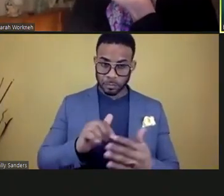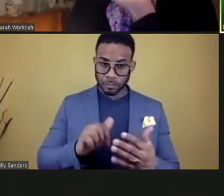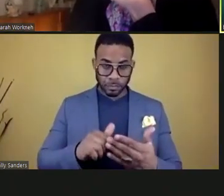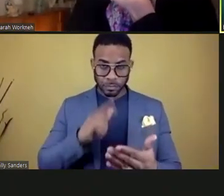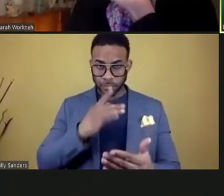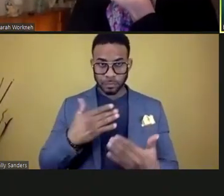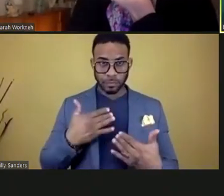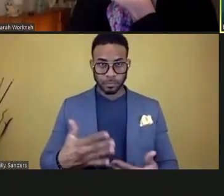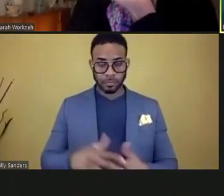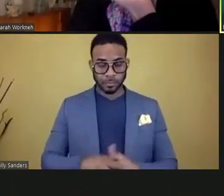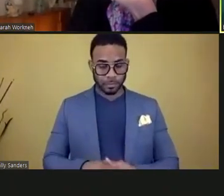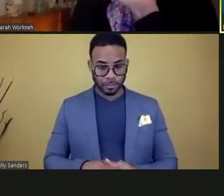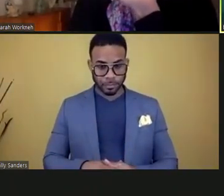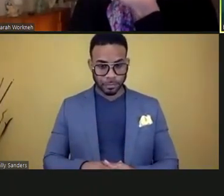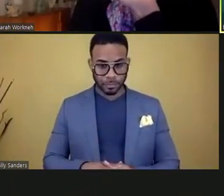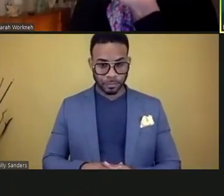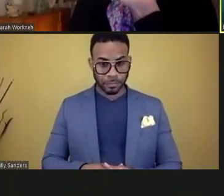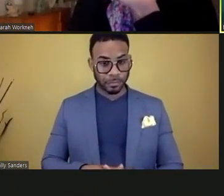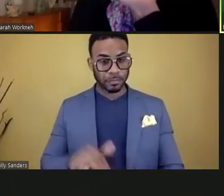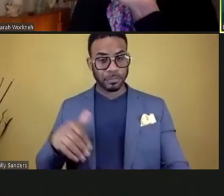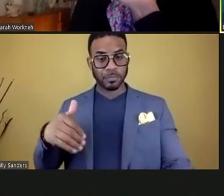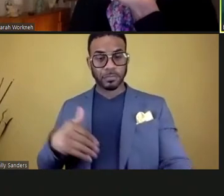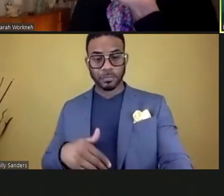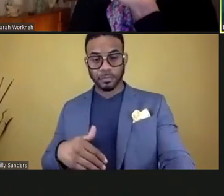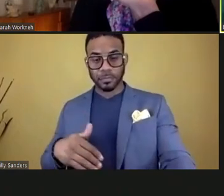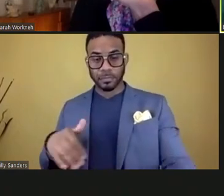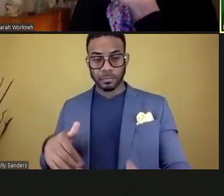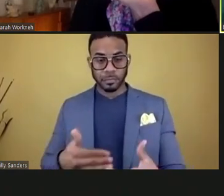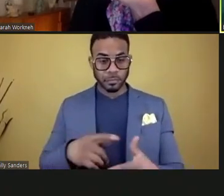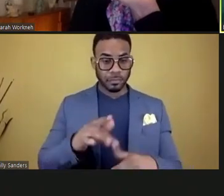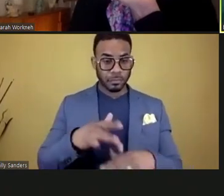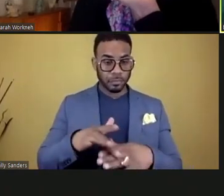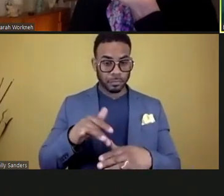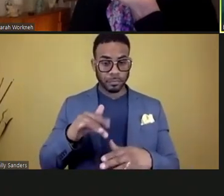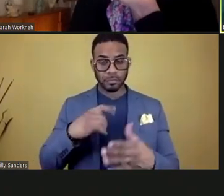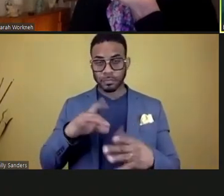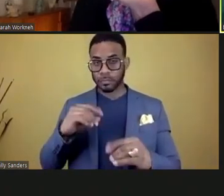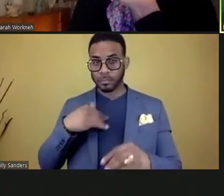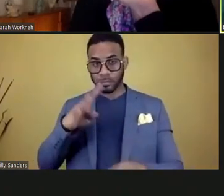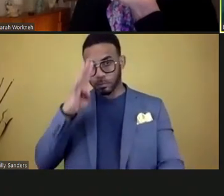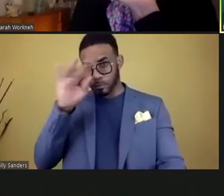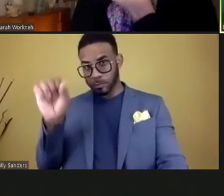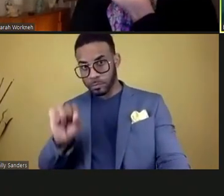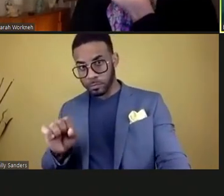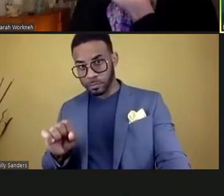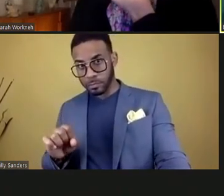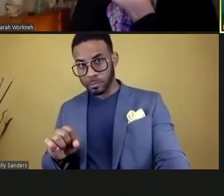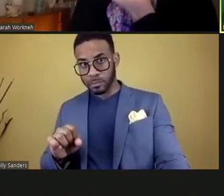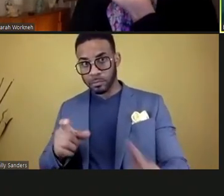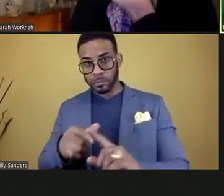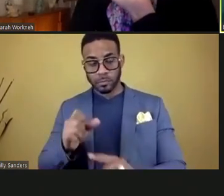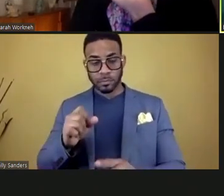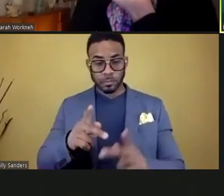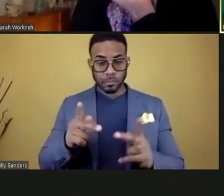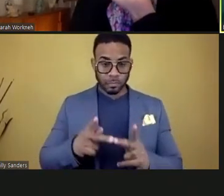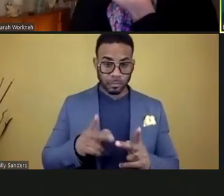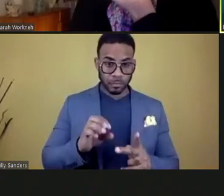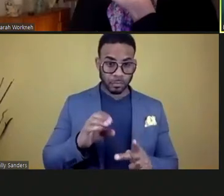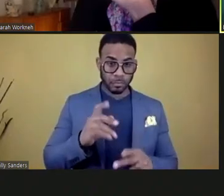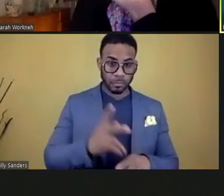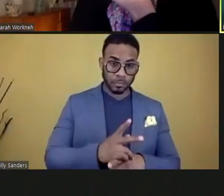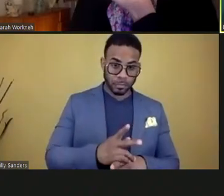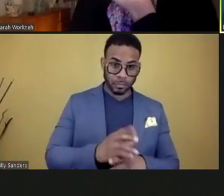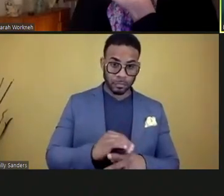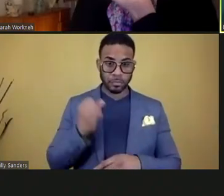willing. I entered this space and conversation like I do my creative practice, from a position of care